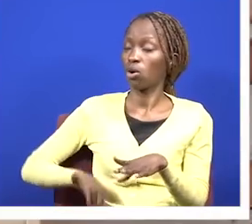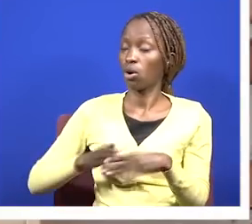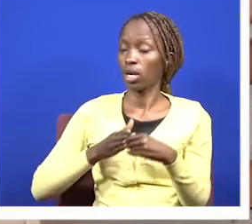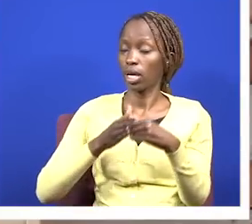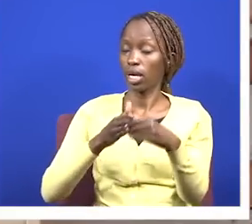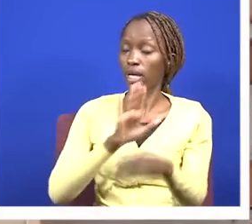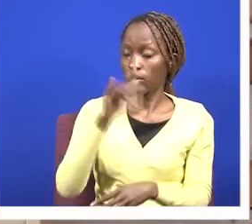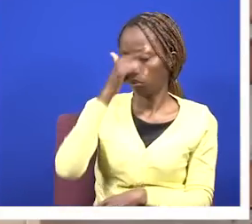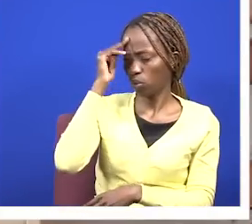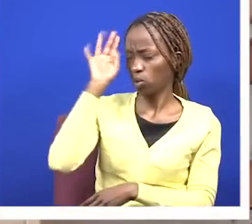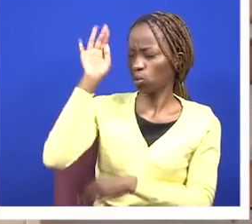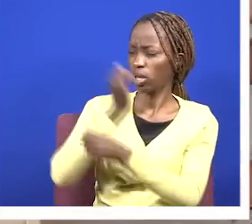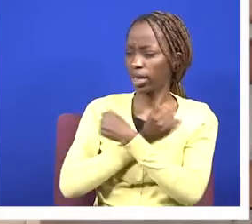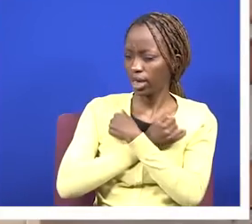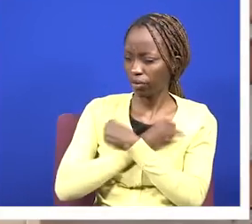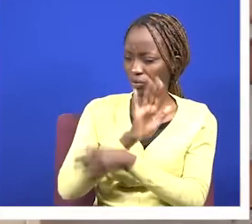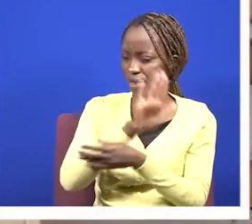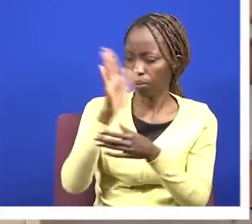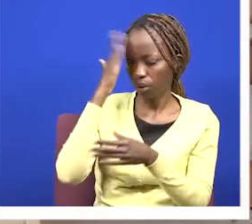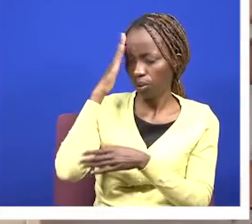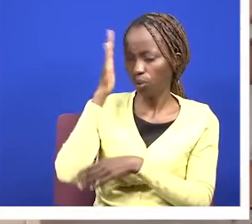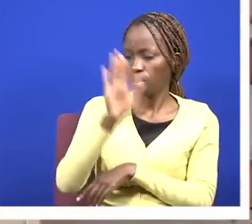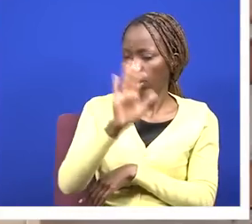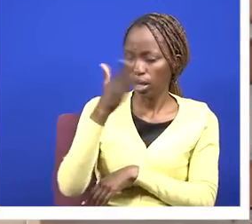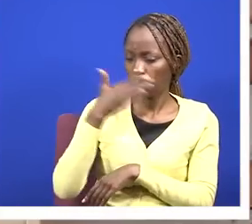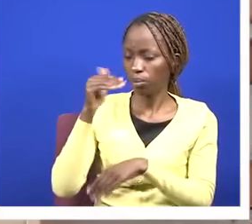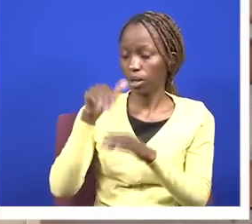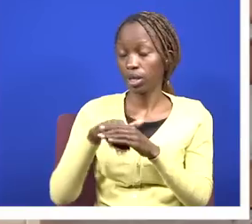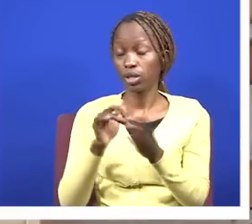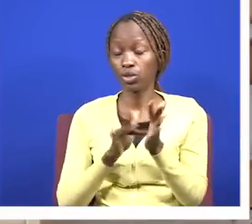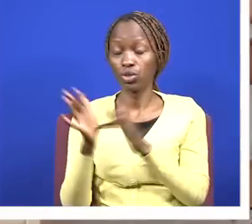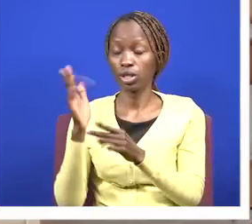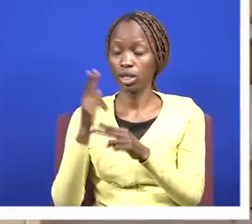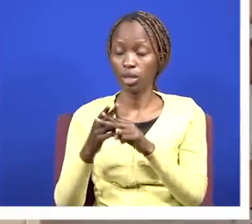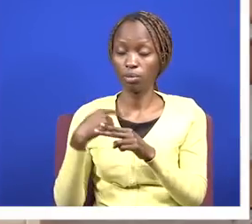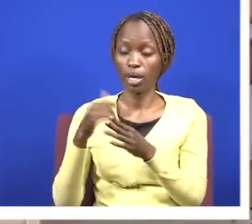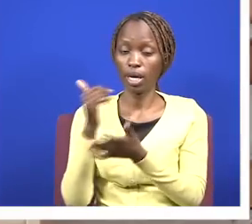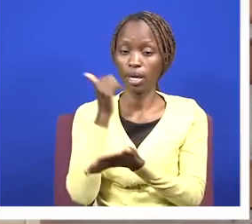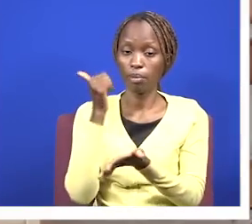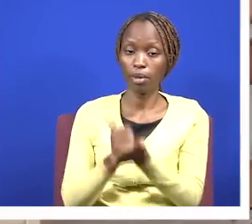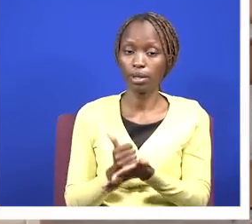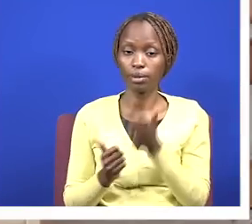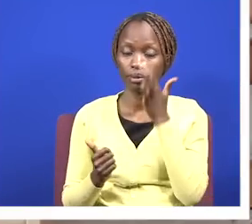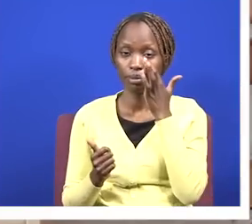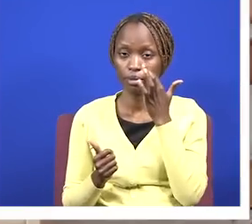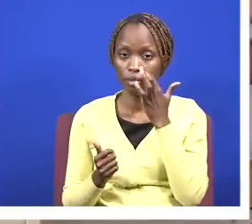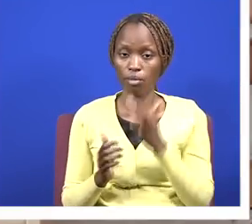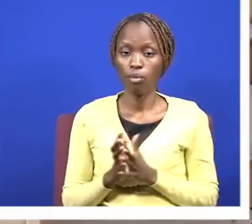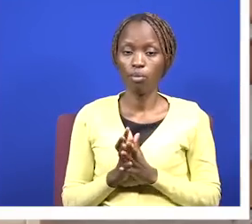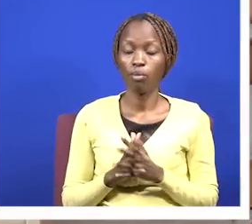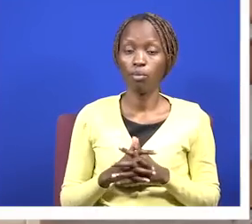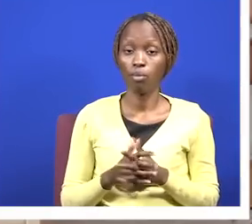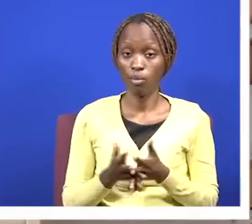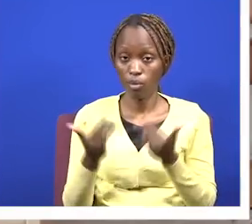Very good, boys and girls. Now, I have a craft for you to do. And this will remind you that God created